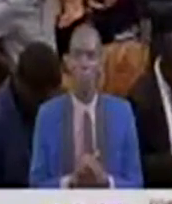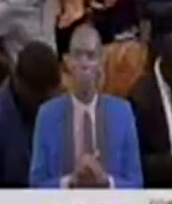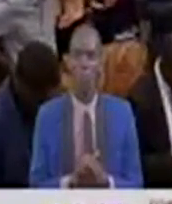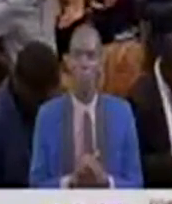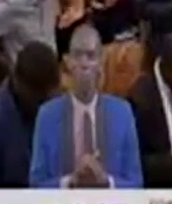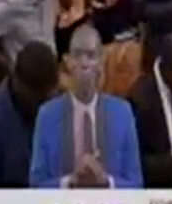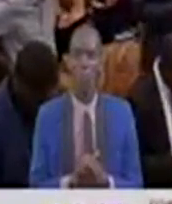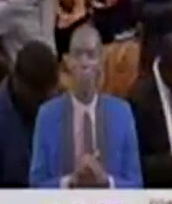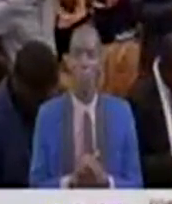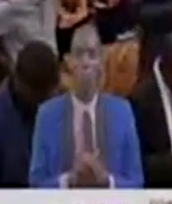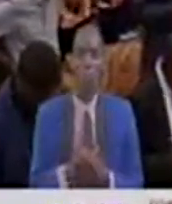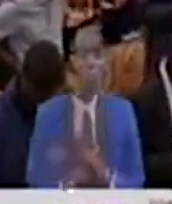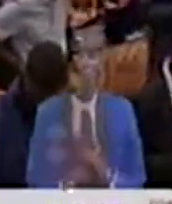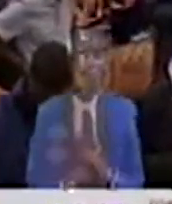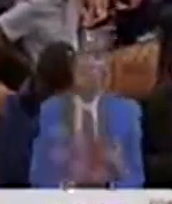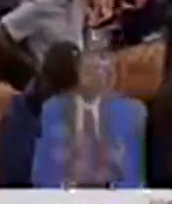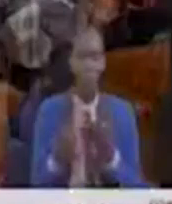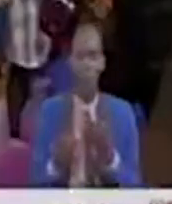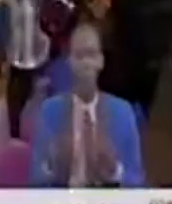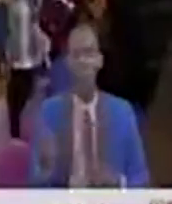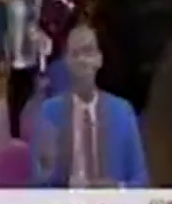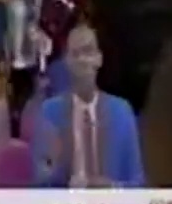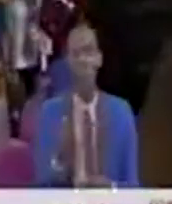Examine yourself,